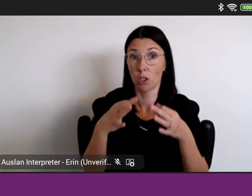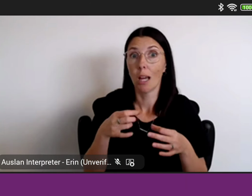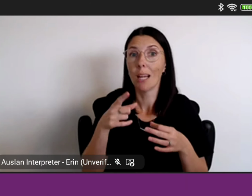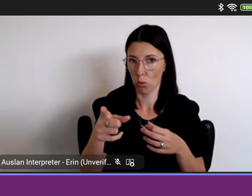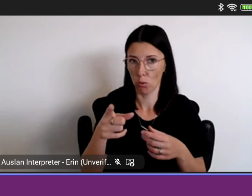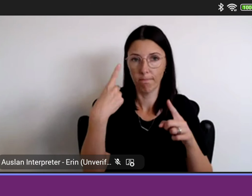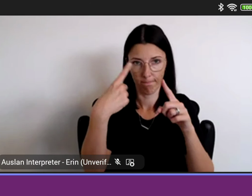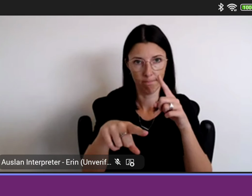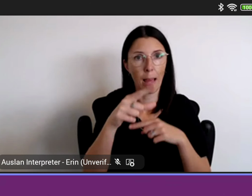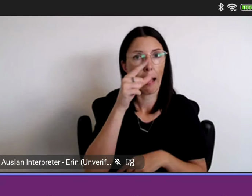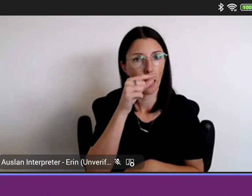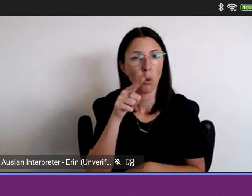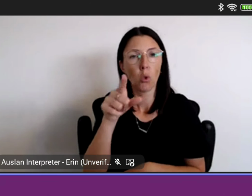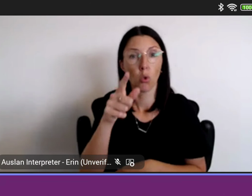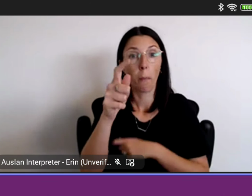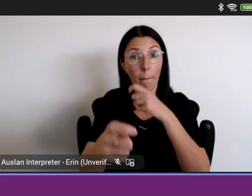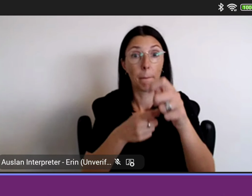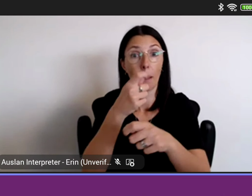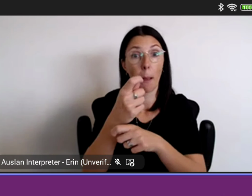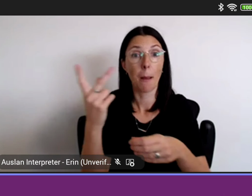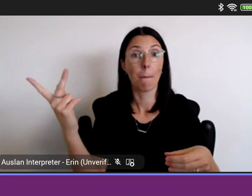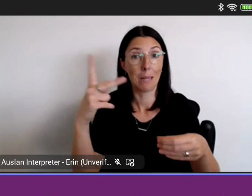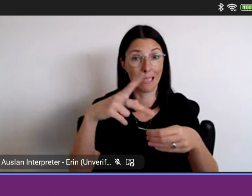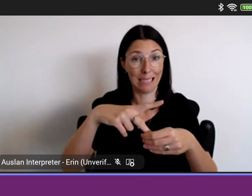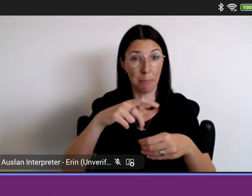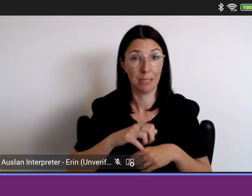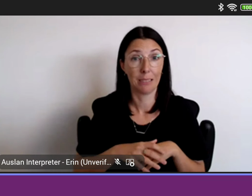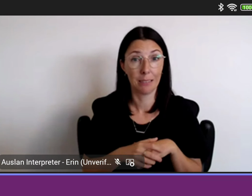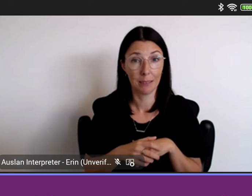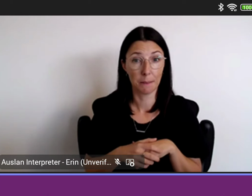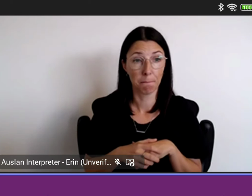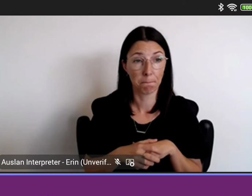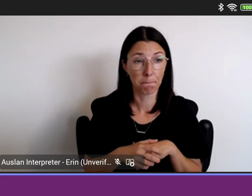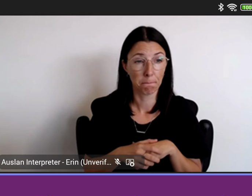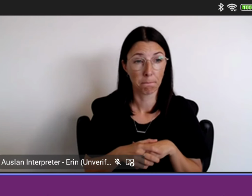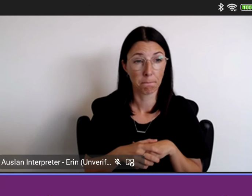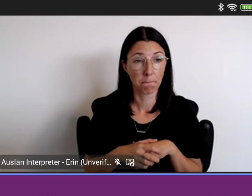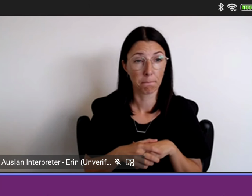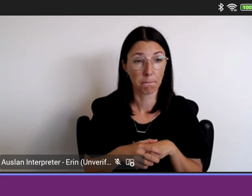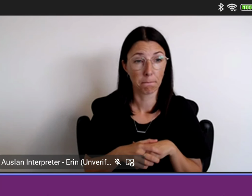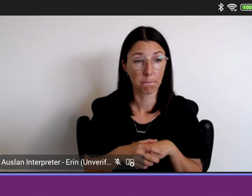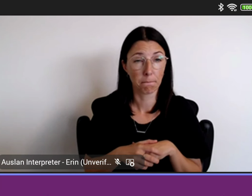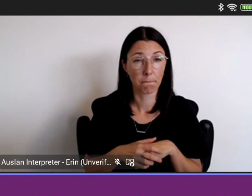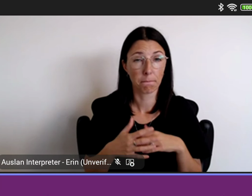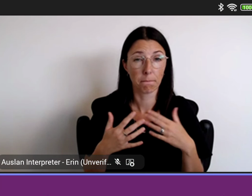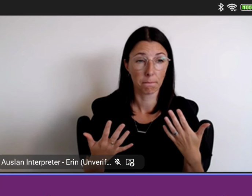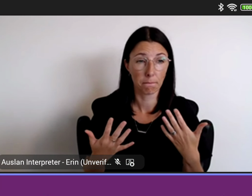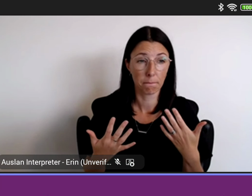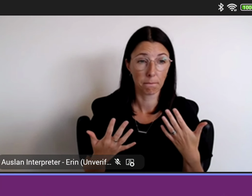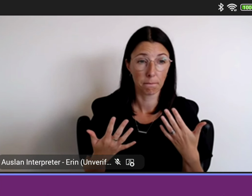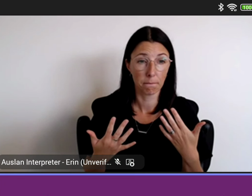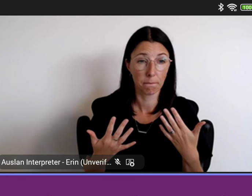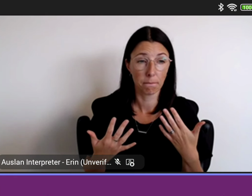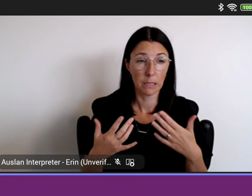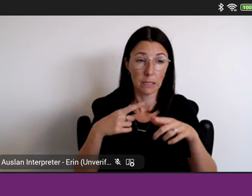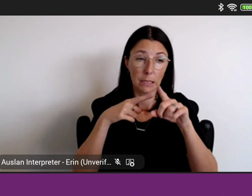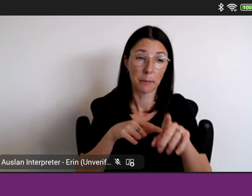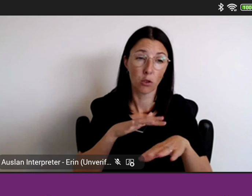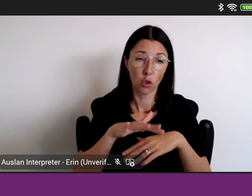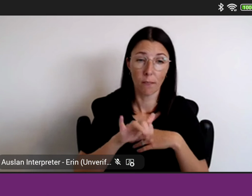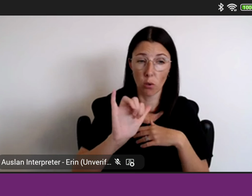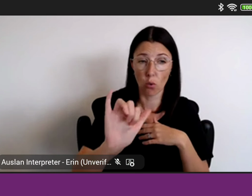participant. The time that you remain eligible for the NDIS depends on your individual circumstances and NDIS